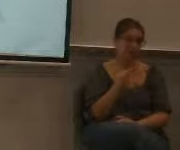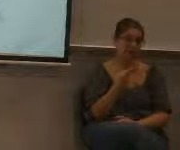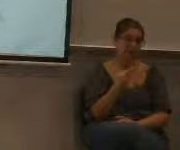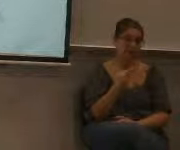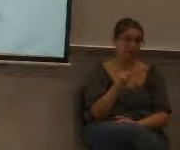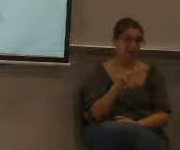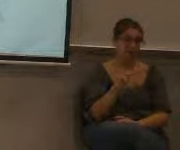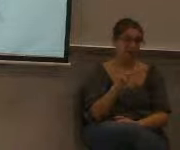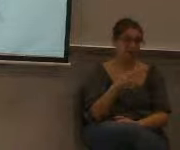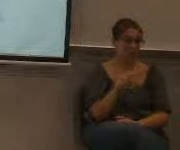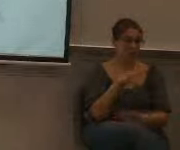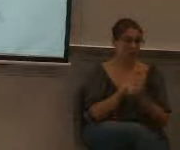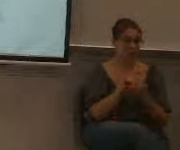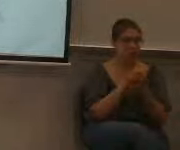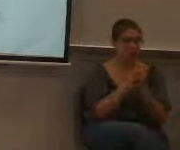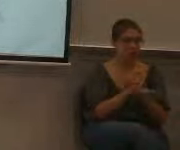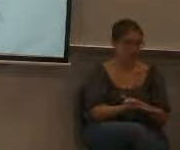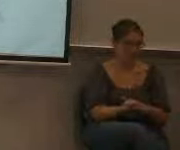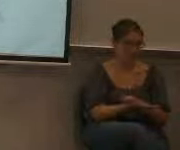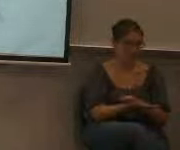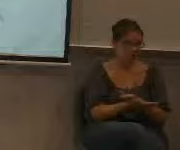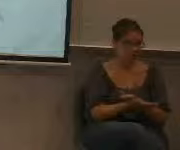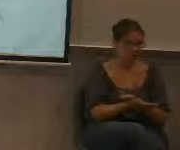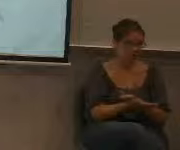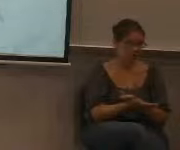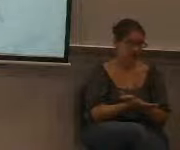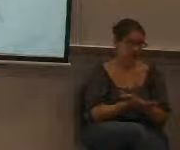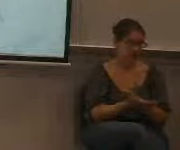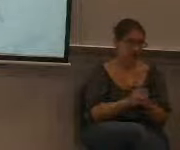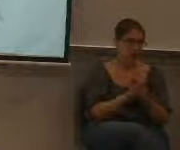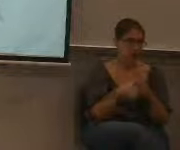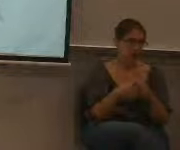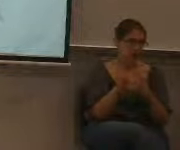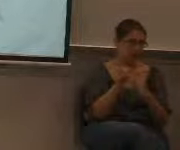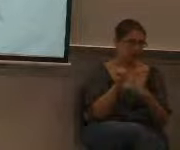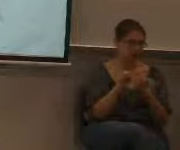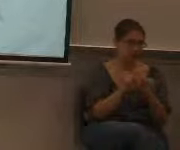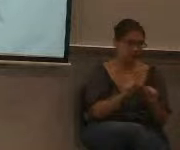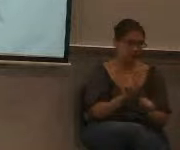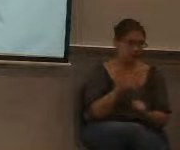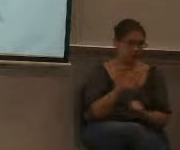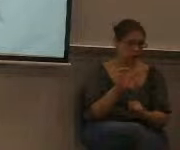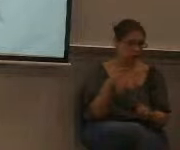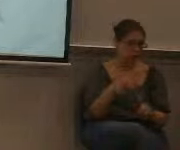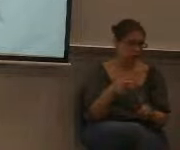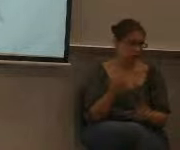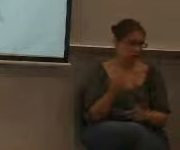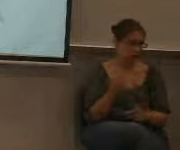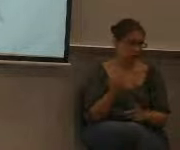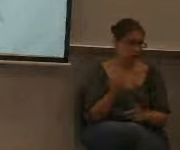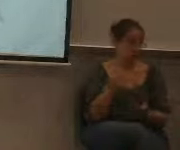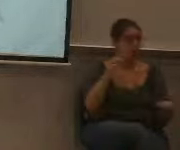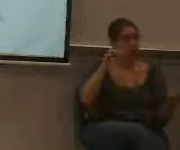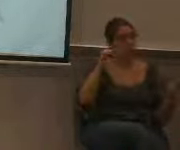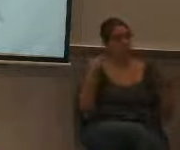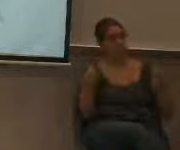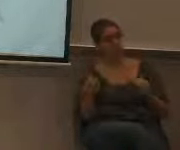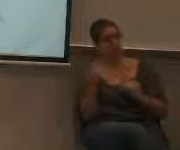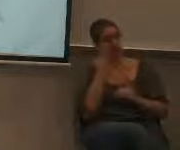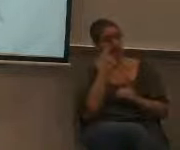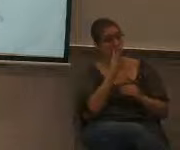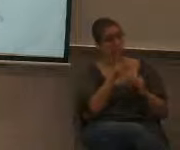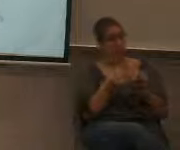then becomes the source of the whole ecosystem carbon in that system. That is in contrast to what we just talked